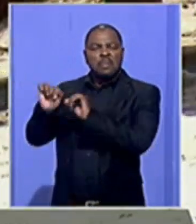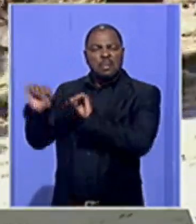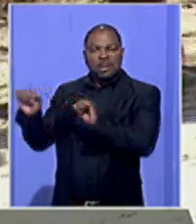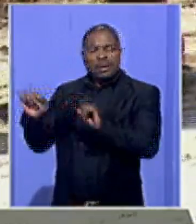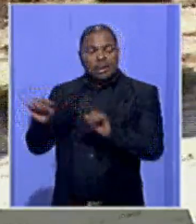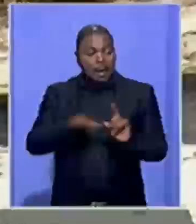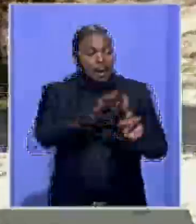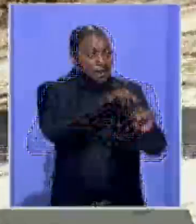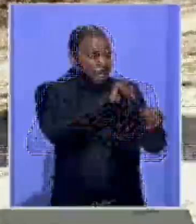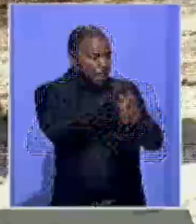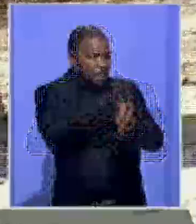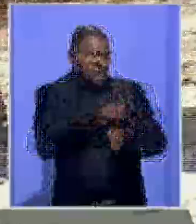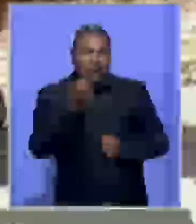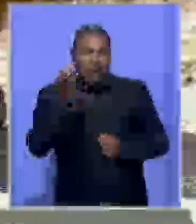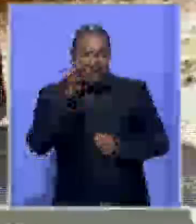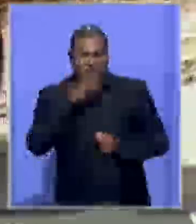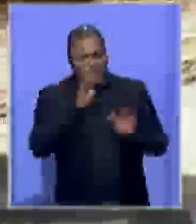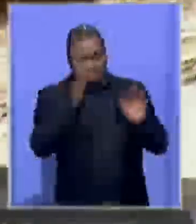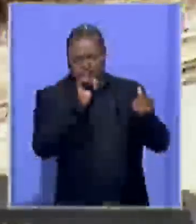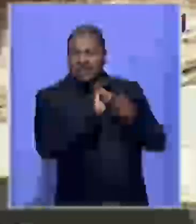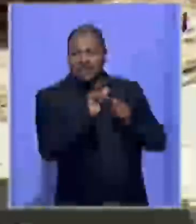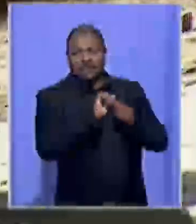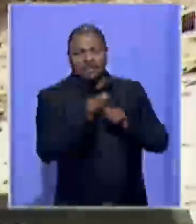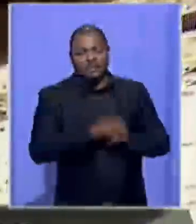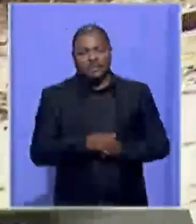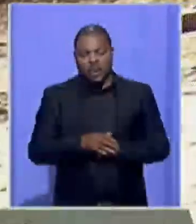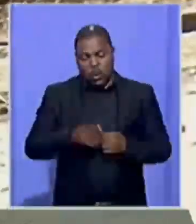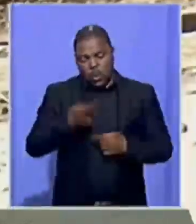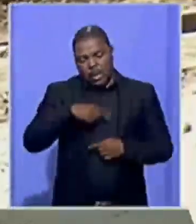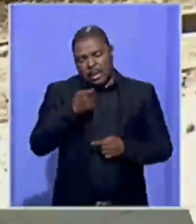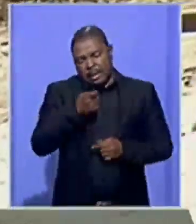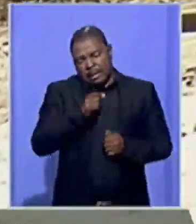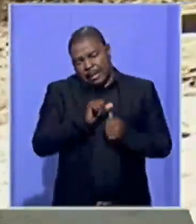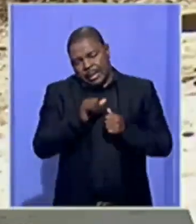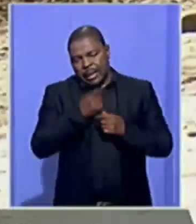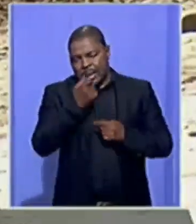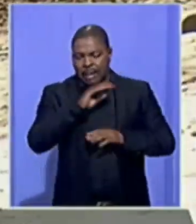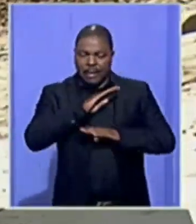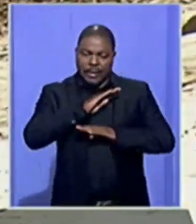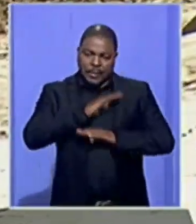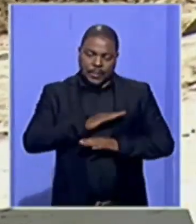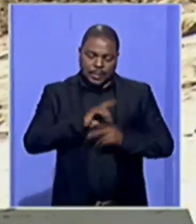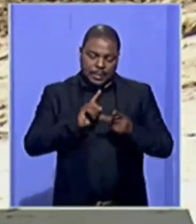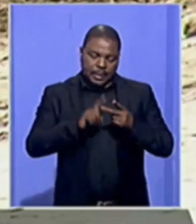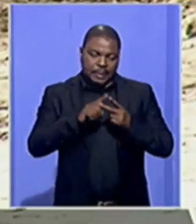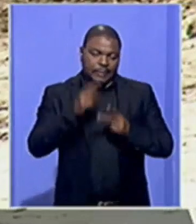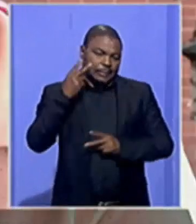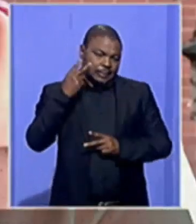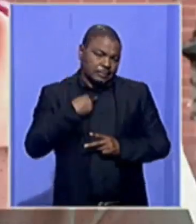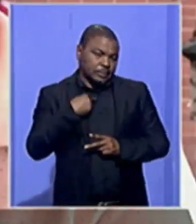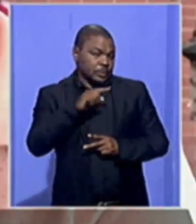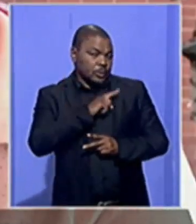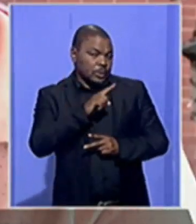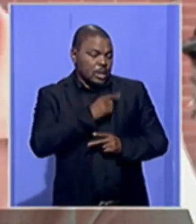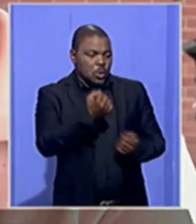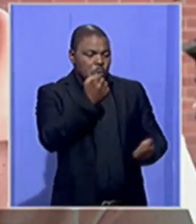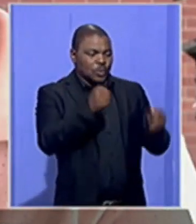ga mmelaelwa. There is a bit of a relief, but also a disappointment in our justice system